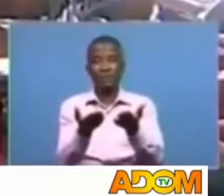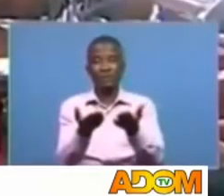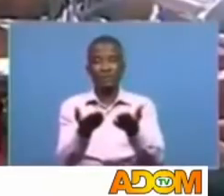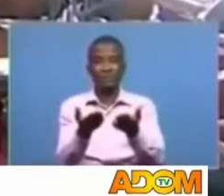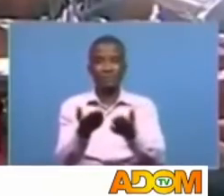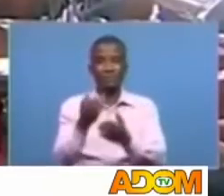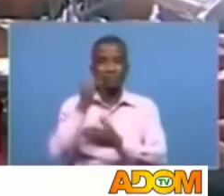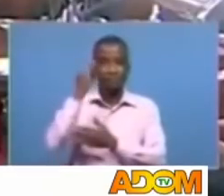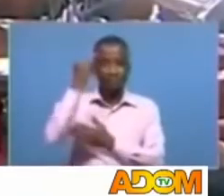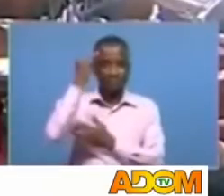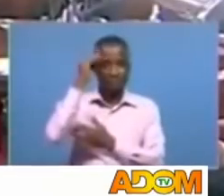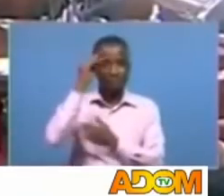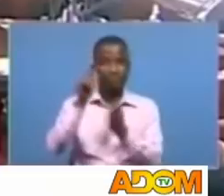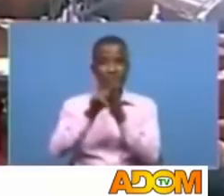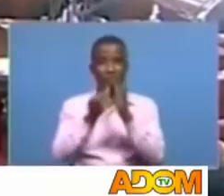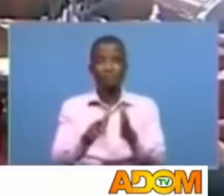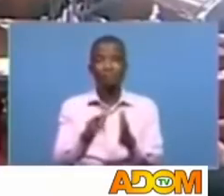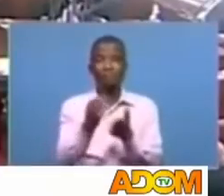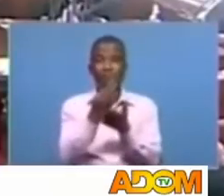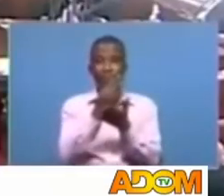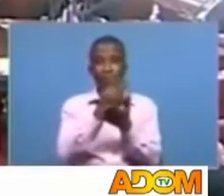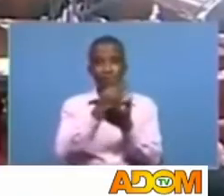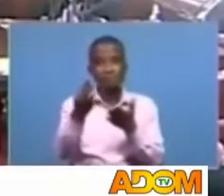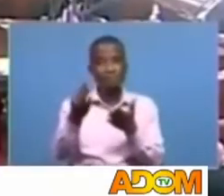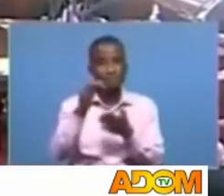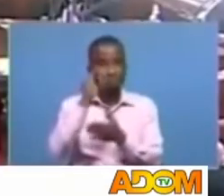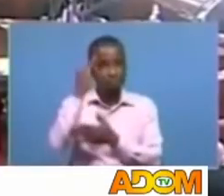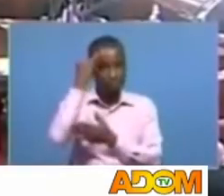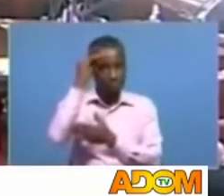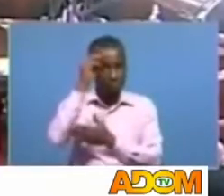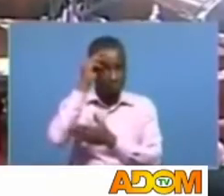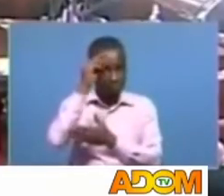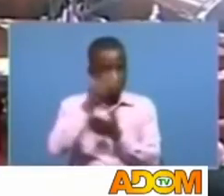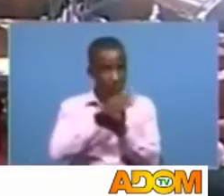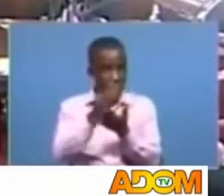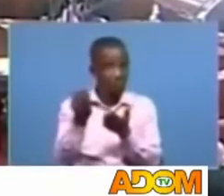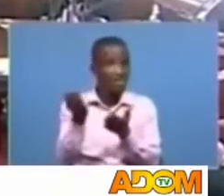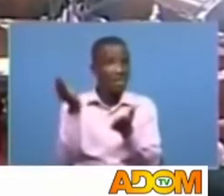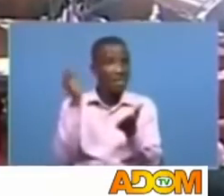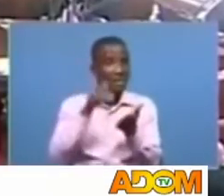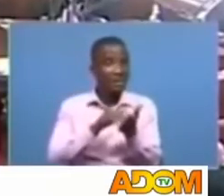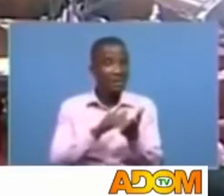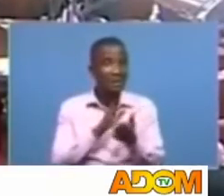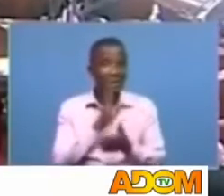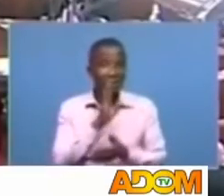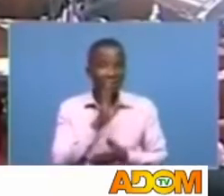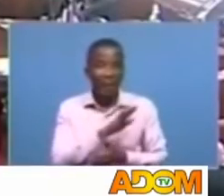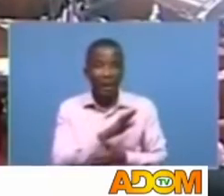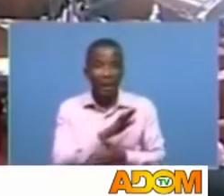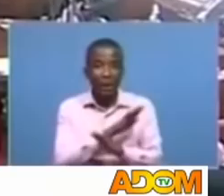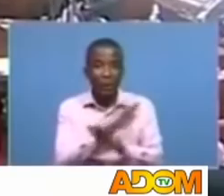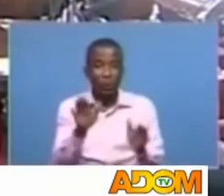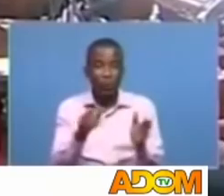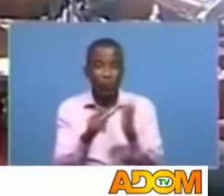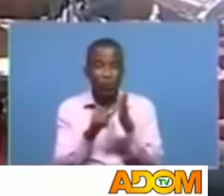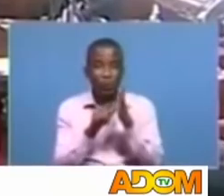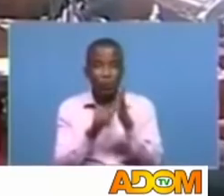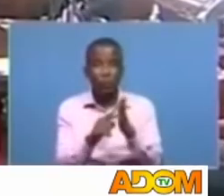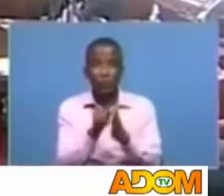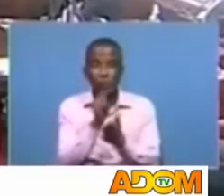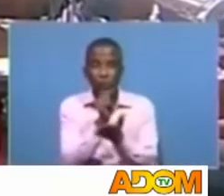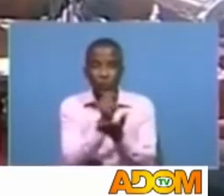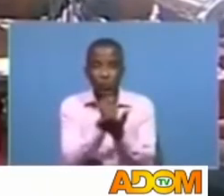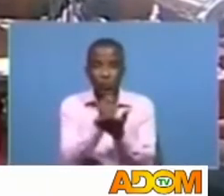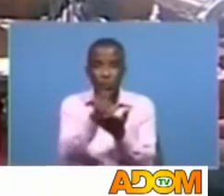the petitioner has failed once again very badly to demonstrate the